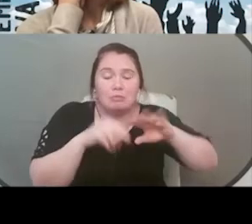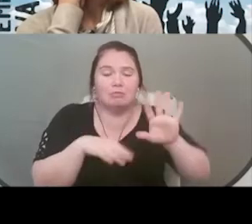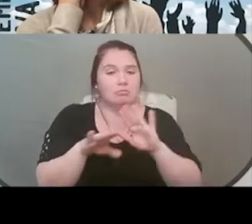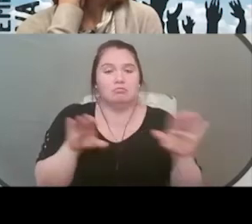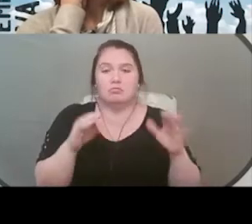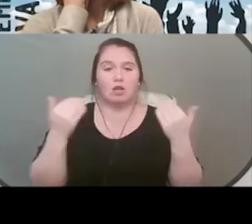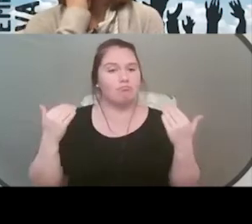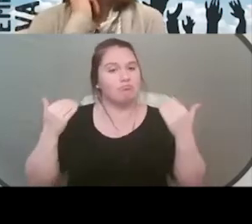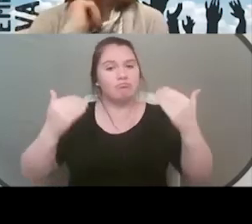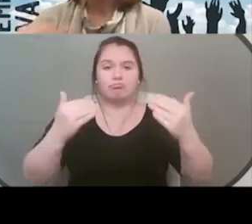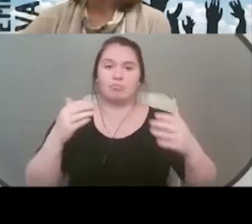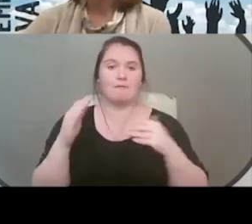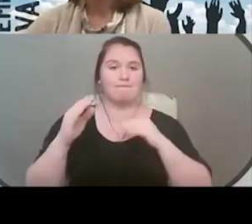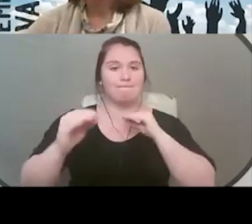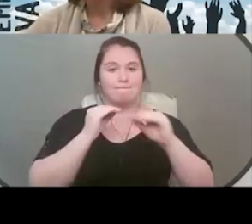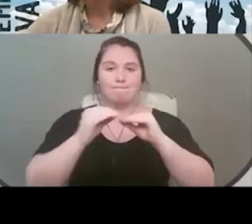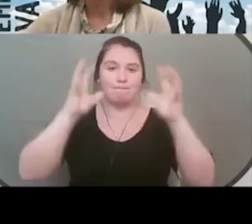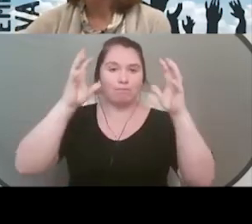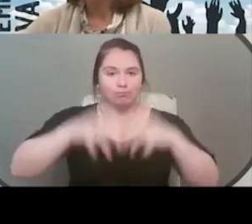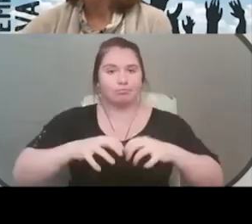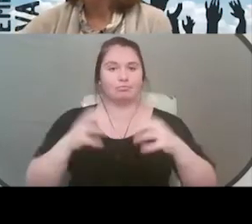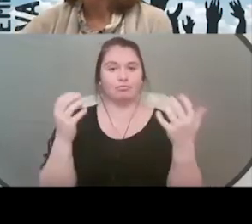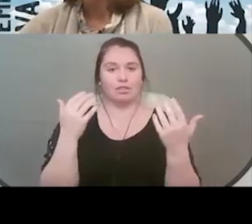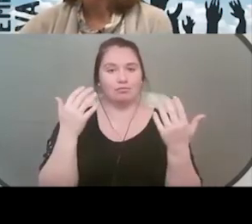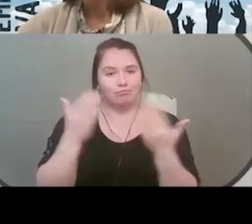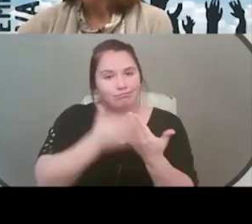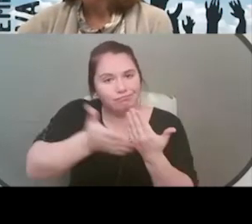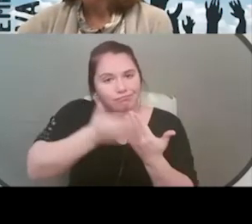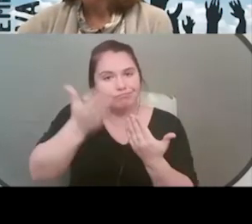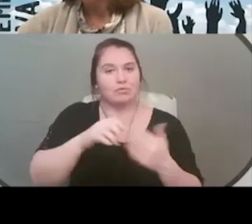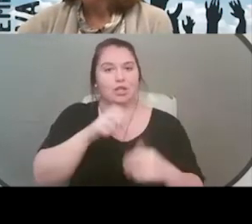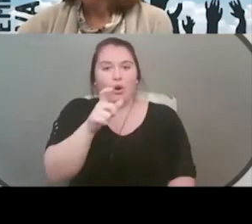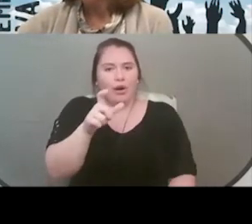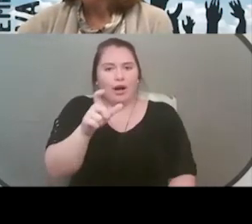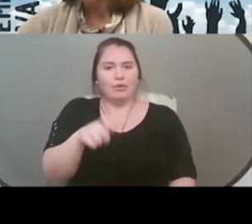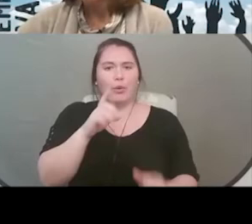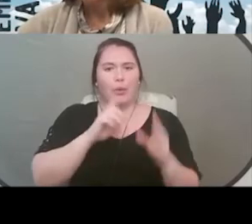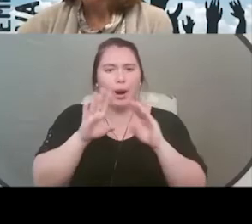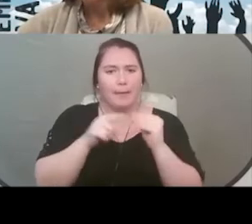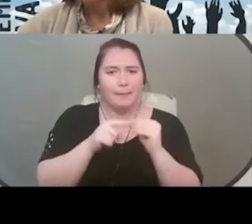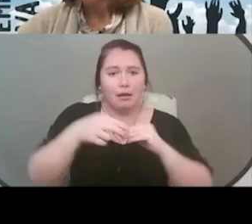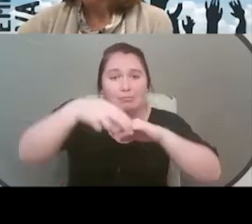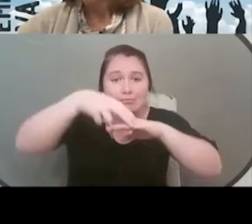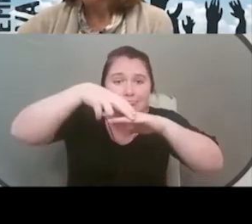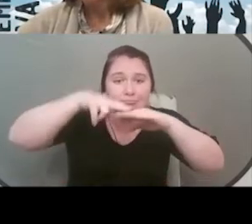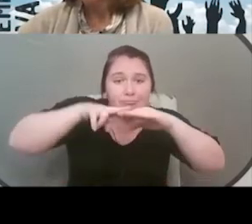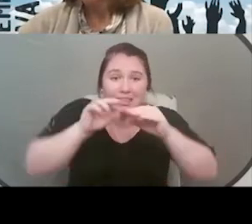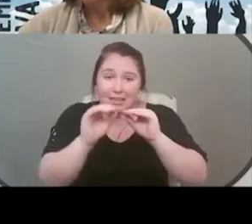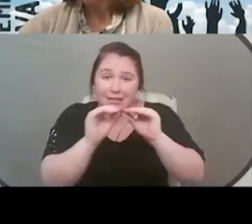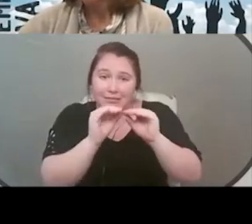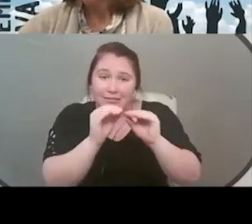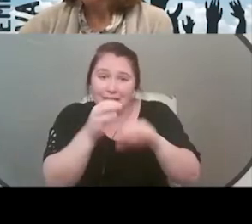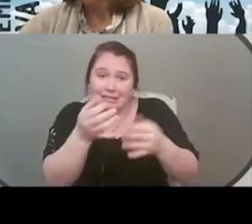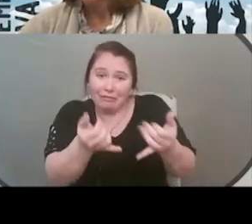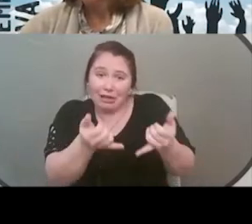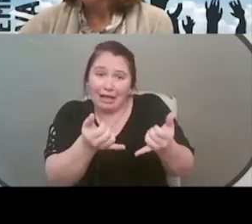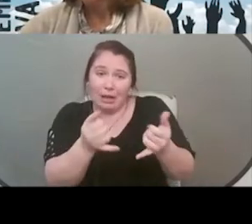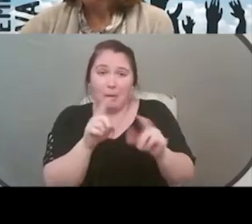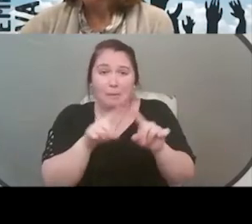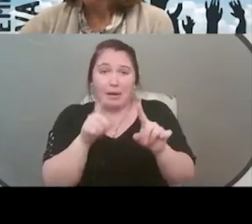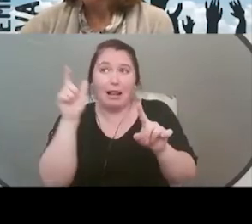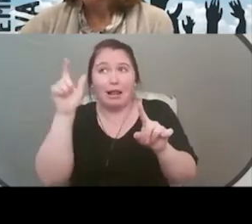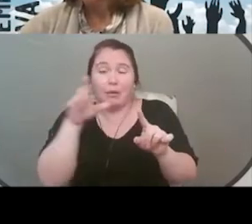Let's just do it right. Go ahead and get it all squared away. That way we don't have to worry about putting band-aids on anything for a long time